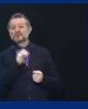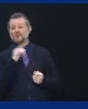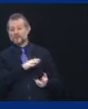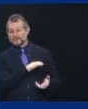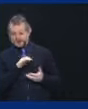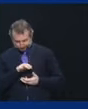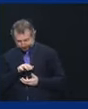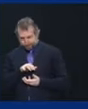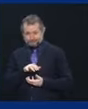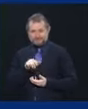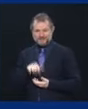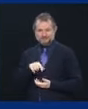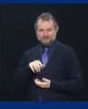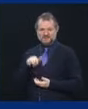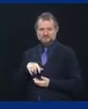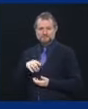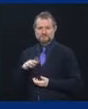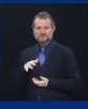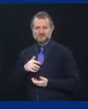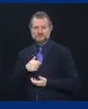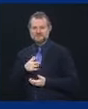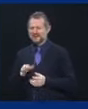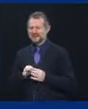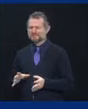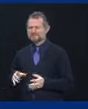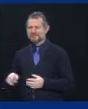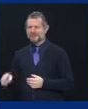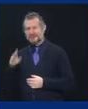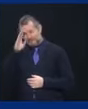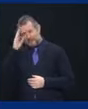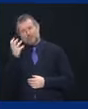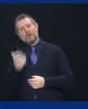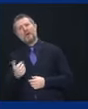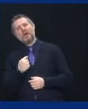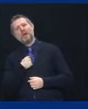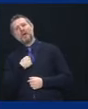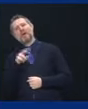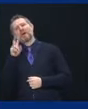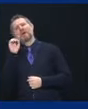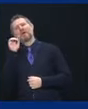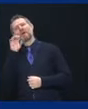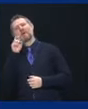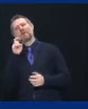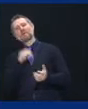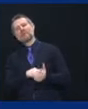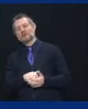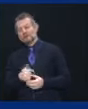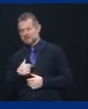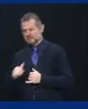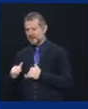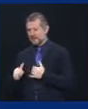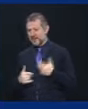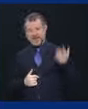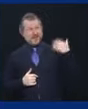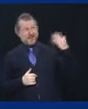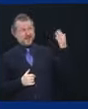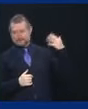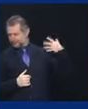It's irrelevant what a hospital asks for. They give me an allocation. We then say, by